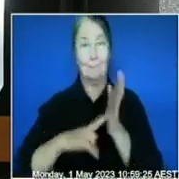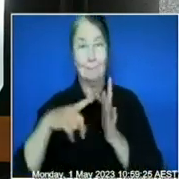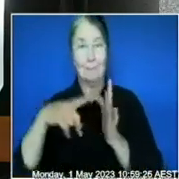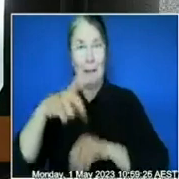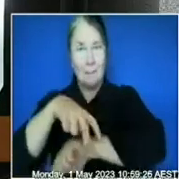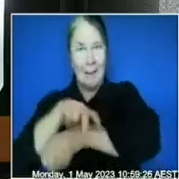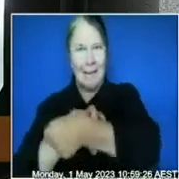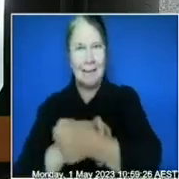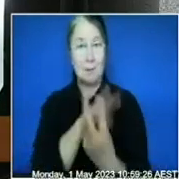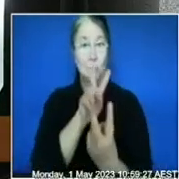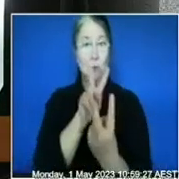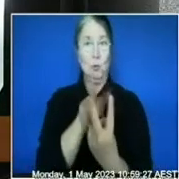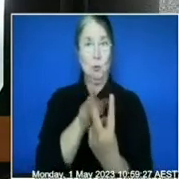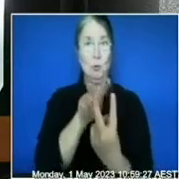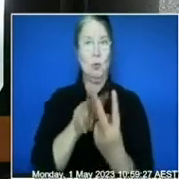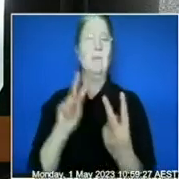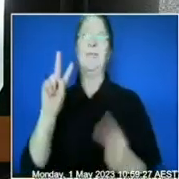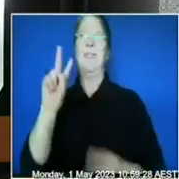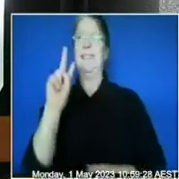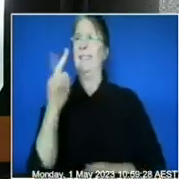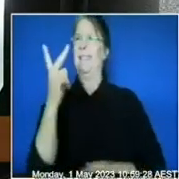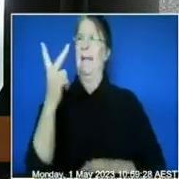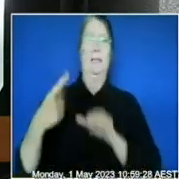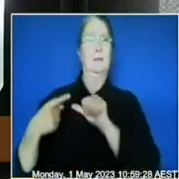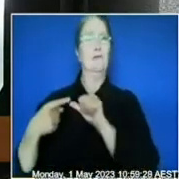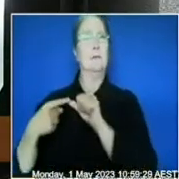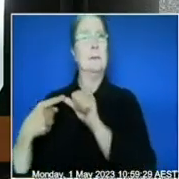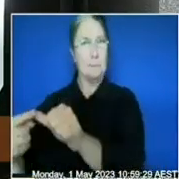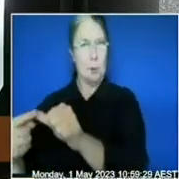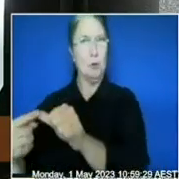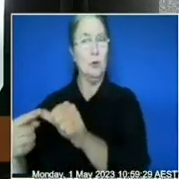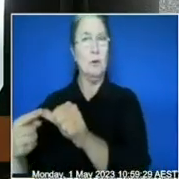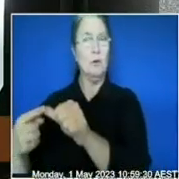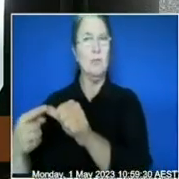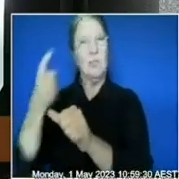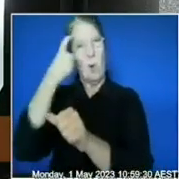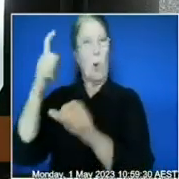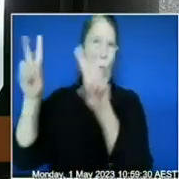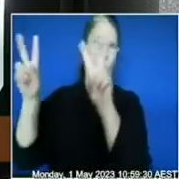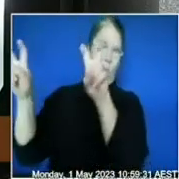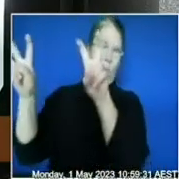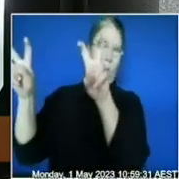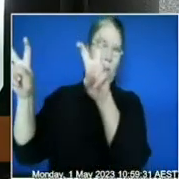no additional funding to be dedicated to that secondary response?